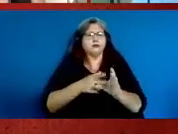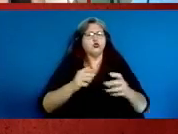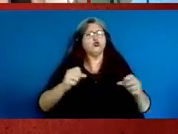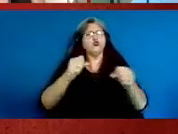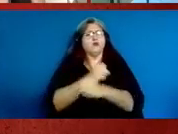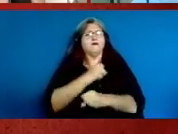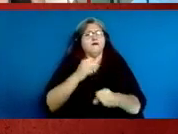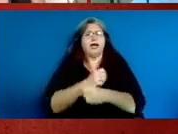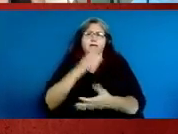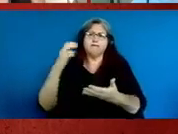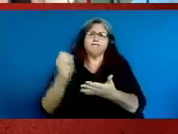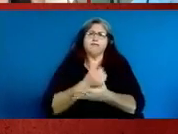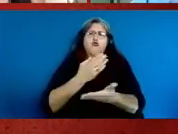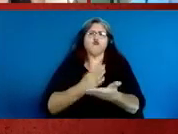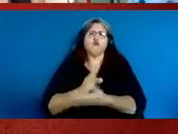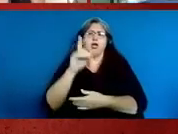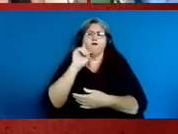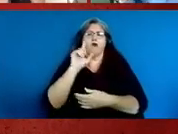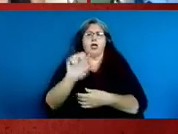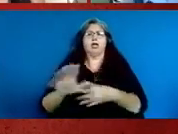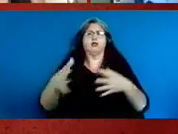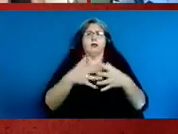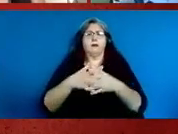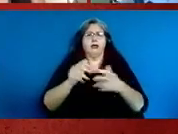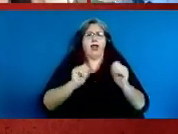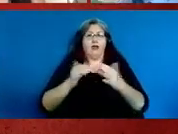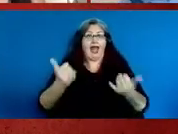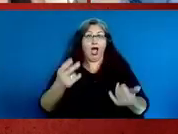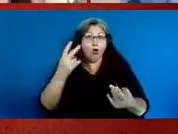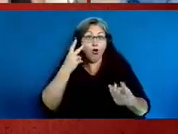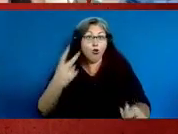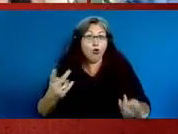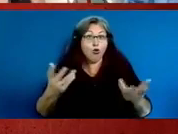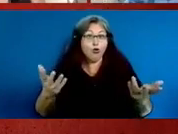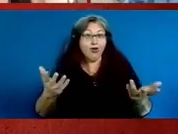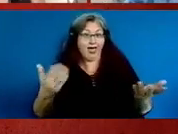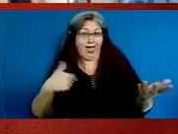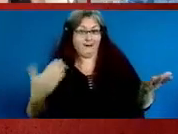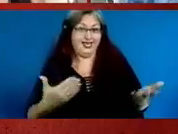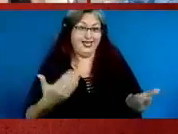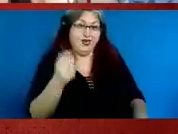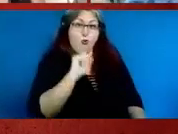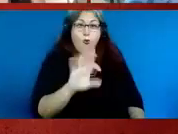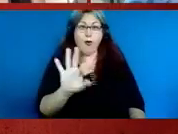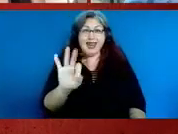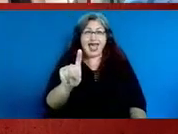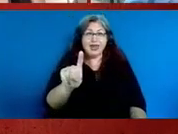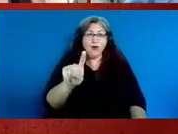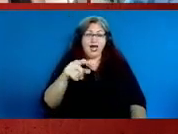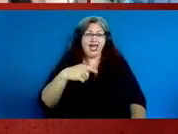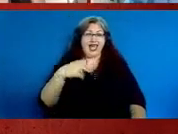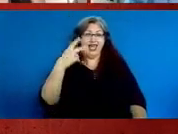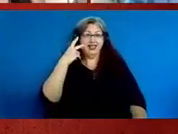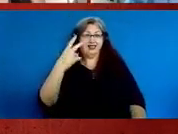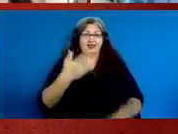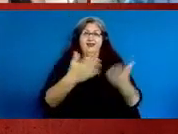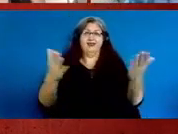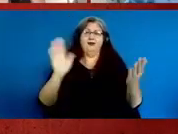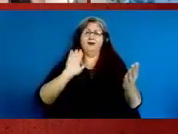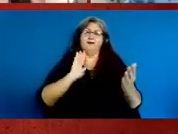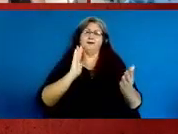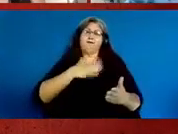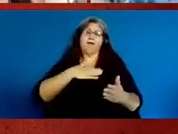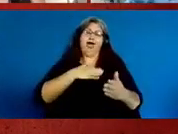of the Asian American actors. And look at it now, here I am, 91, and I see now the flowers of